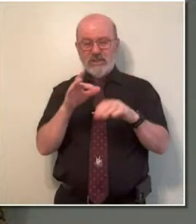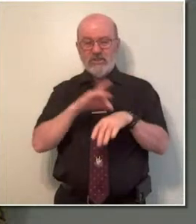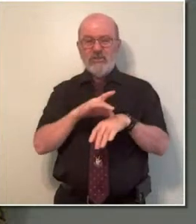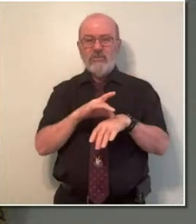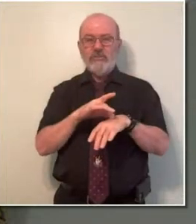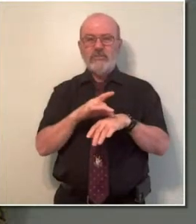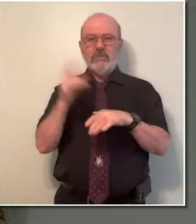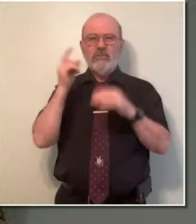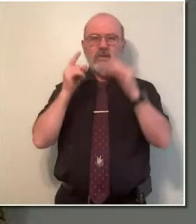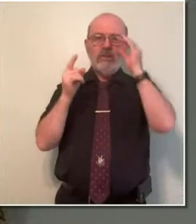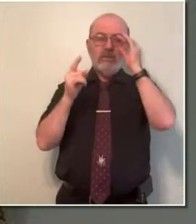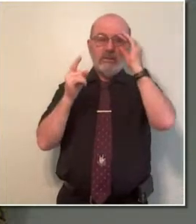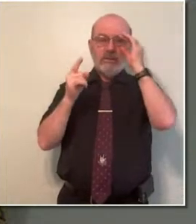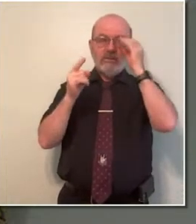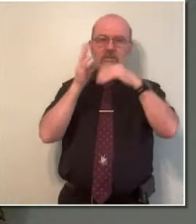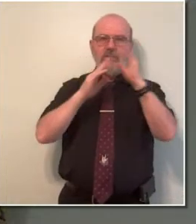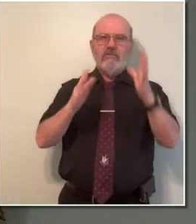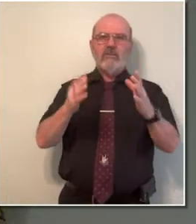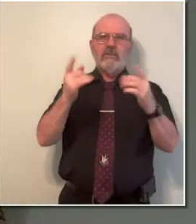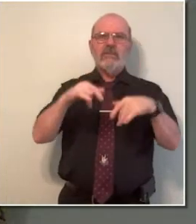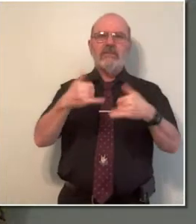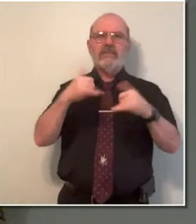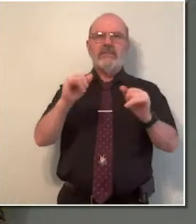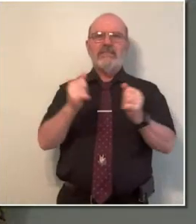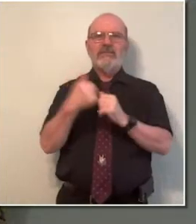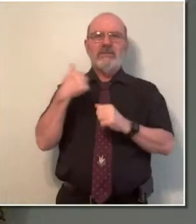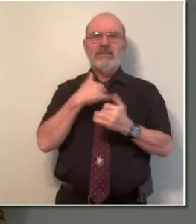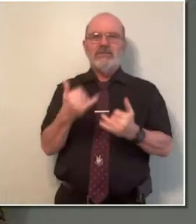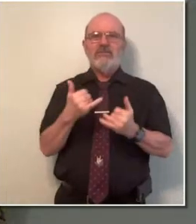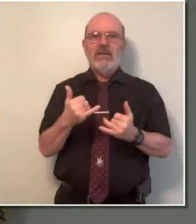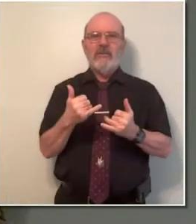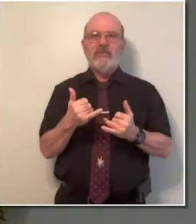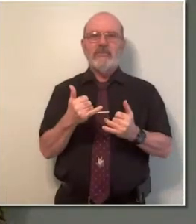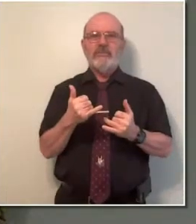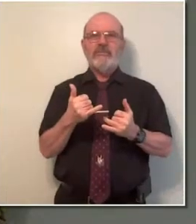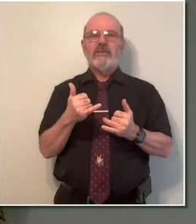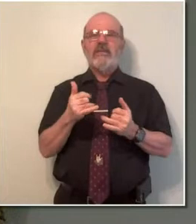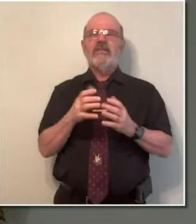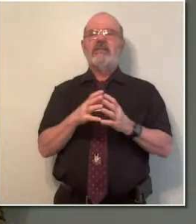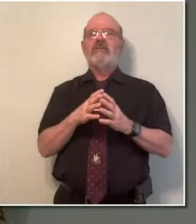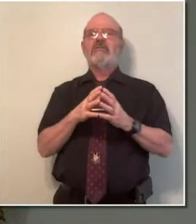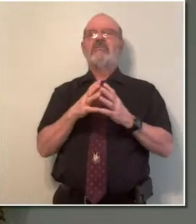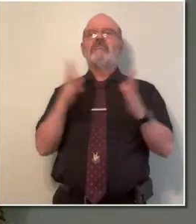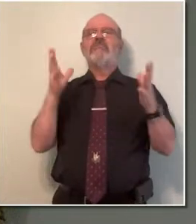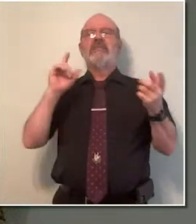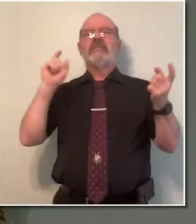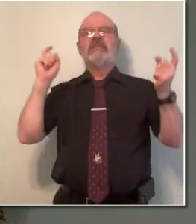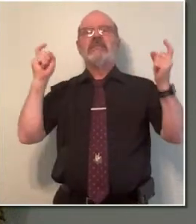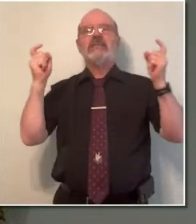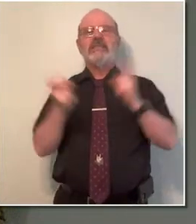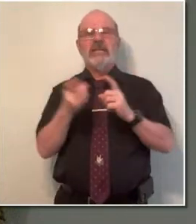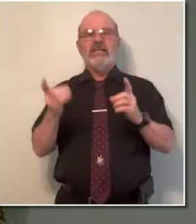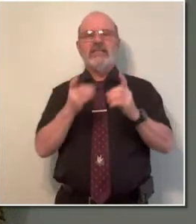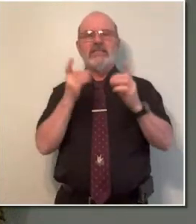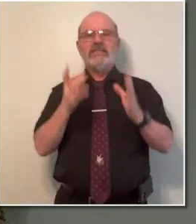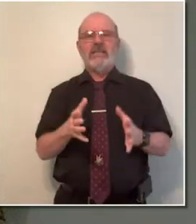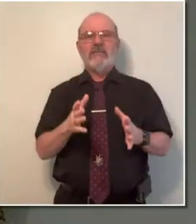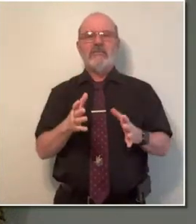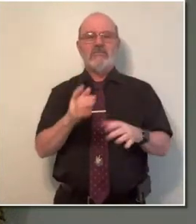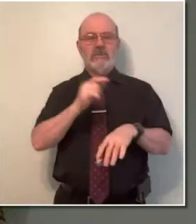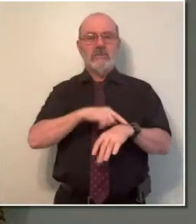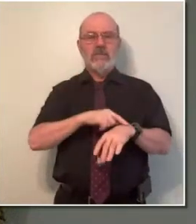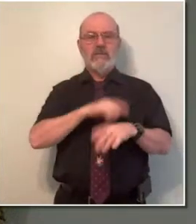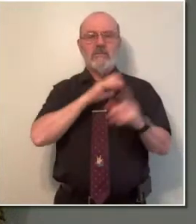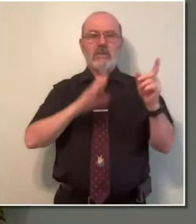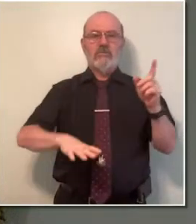realize the comforter he sent is still with us today. And there is a huge change in the disciples from the time that Christ was